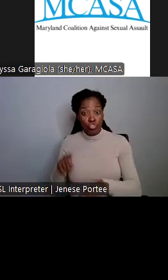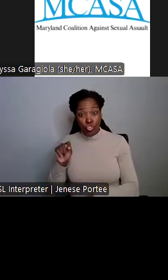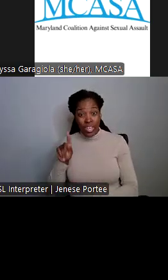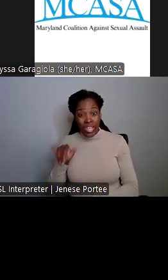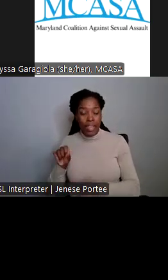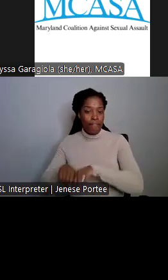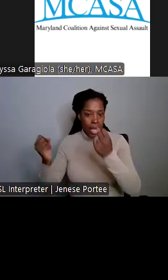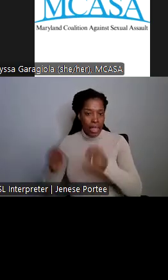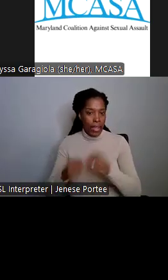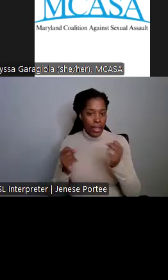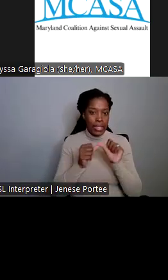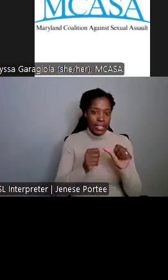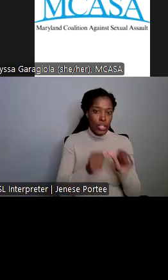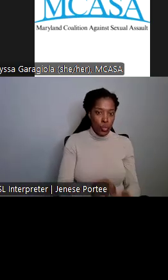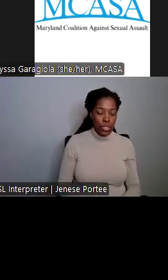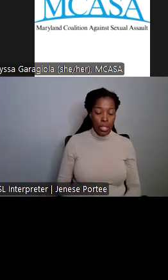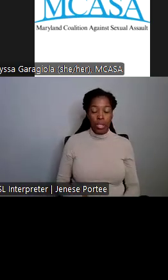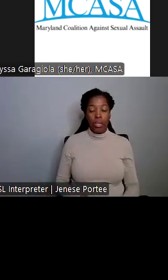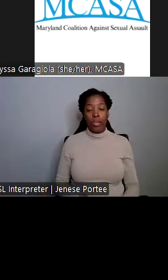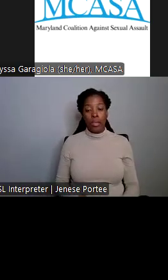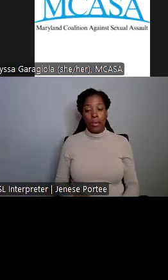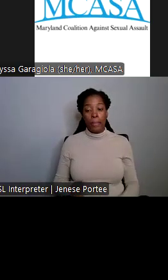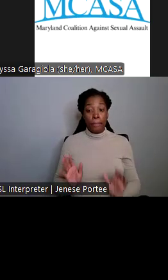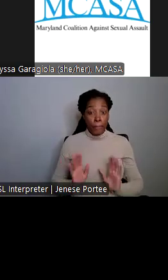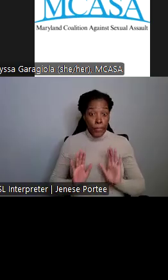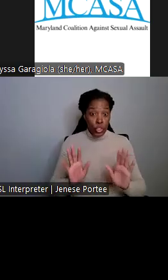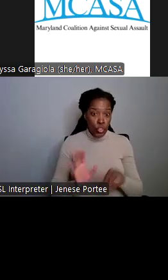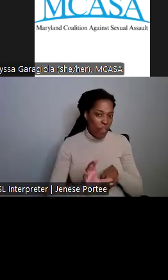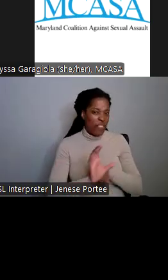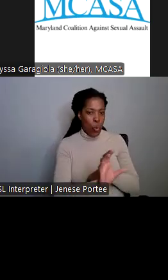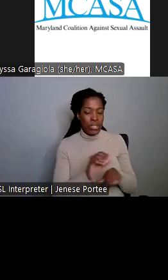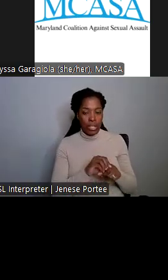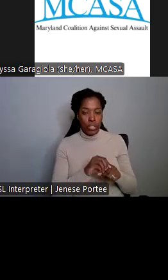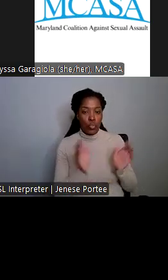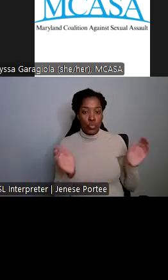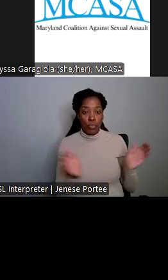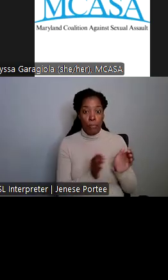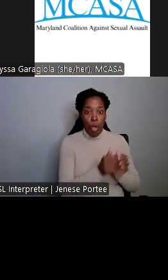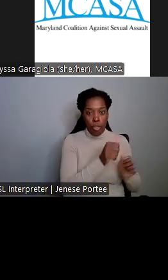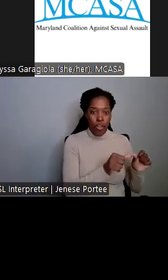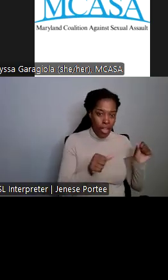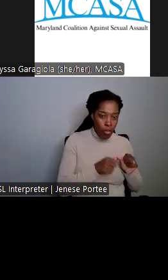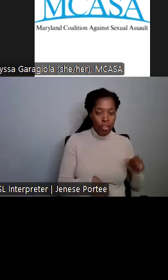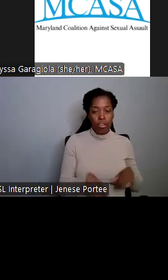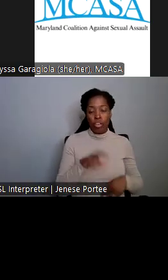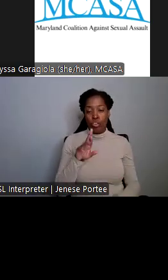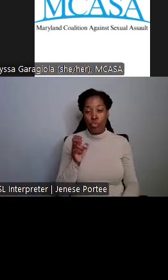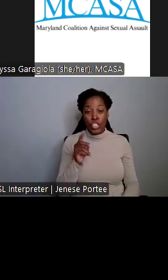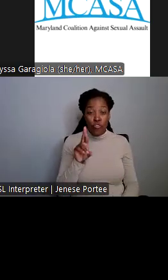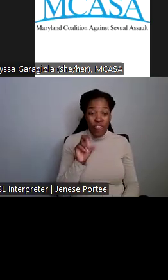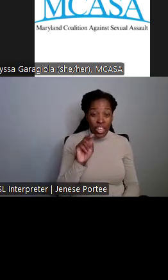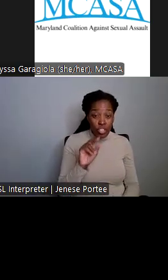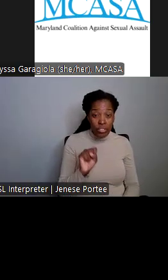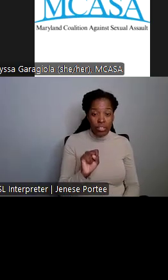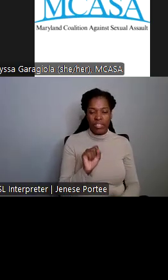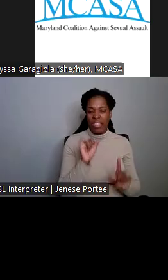being pushed and forced into different smaller segments and reservations. So that was an example I was thinking